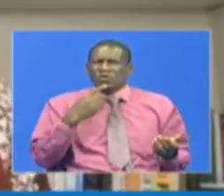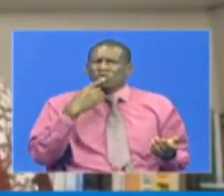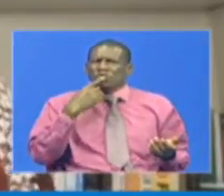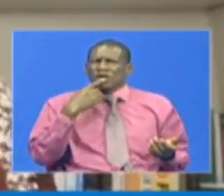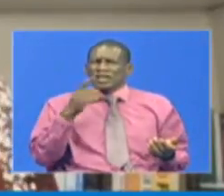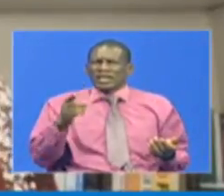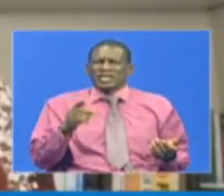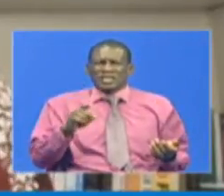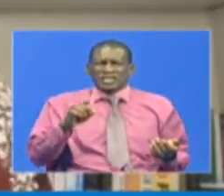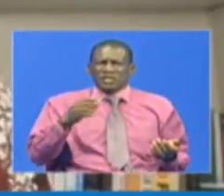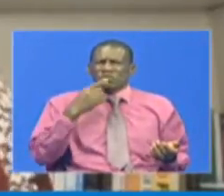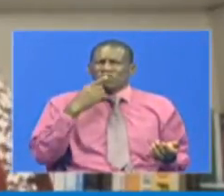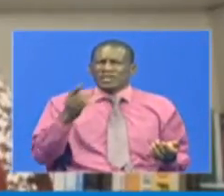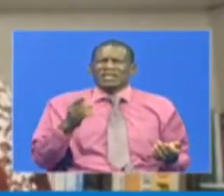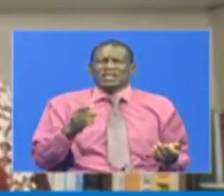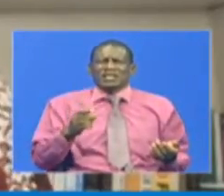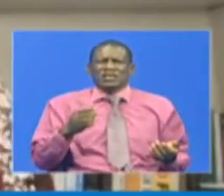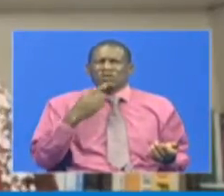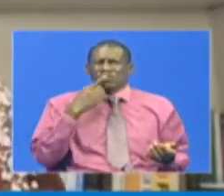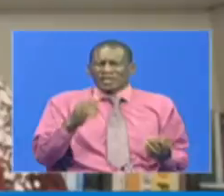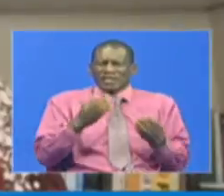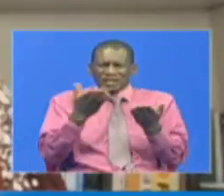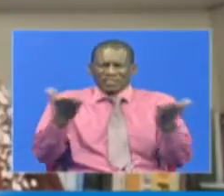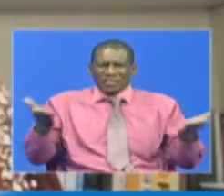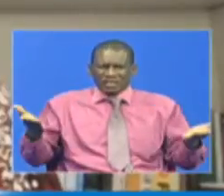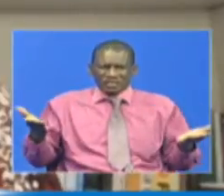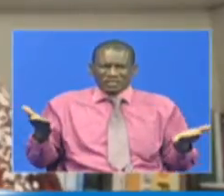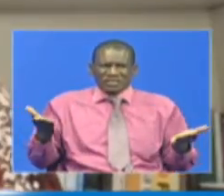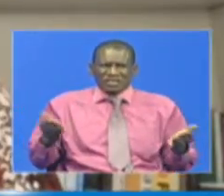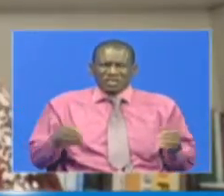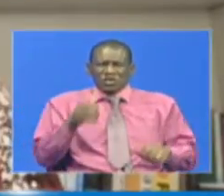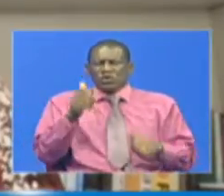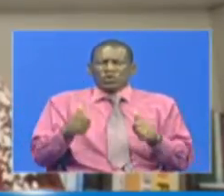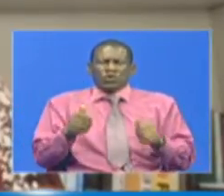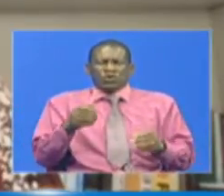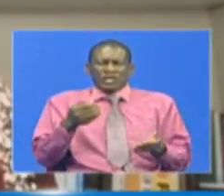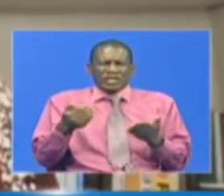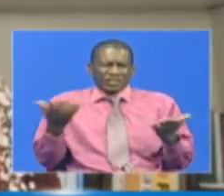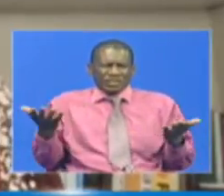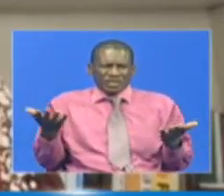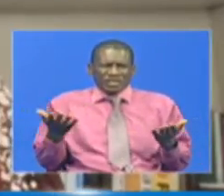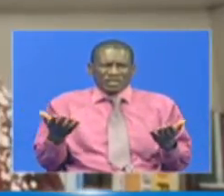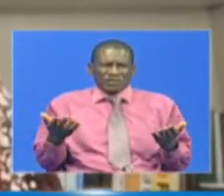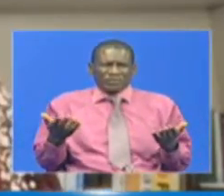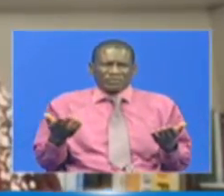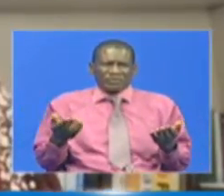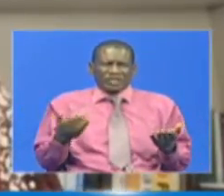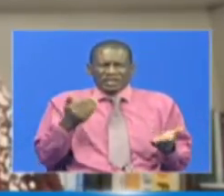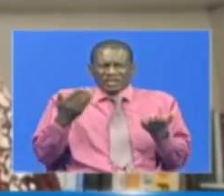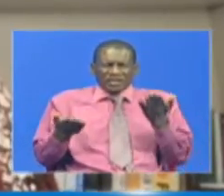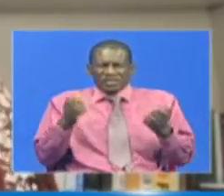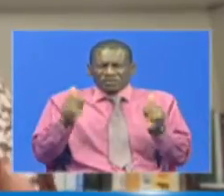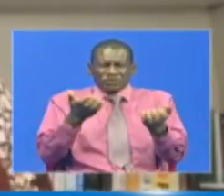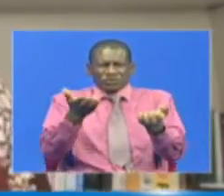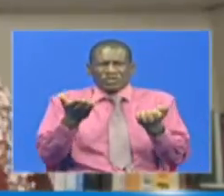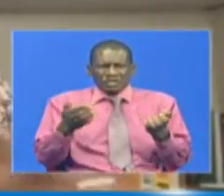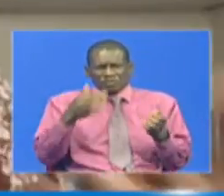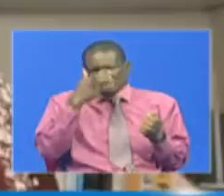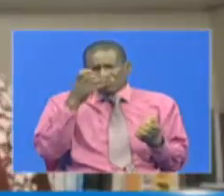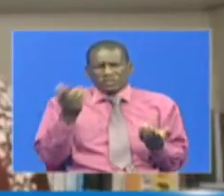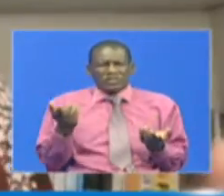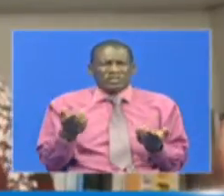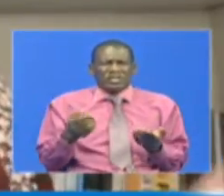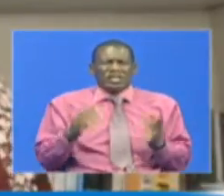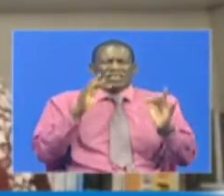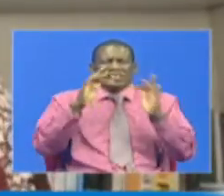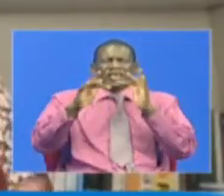beads and or 100 items of whichever, whichever dimension that you require, because the